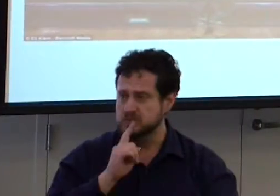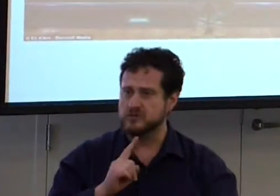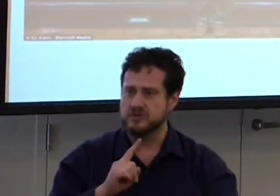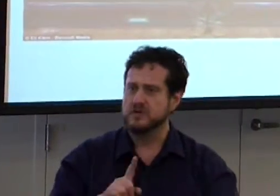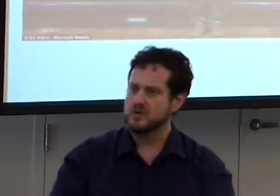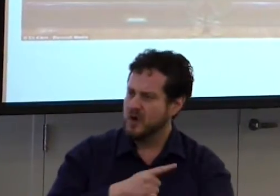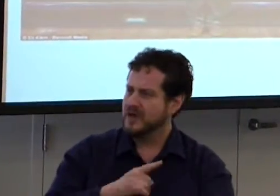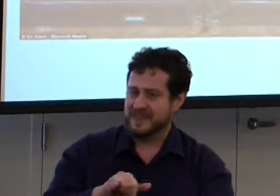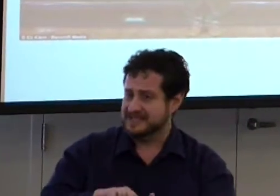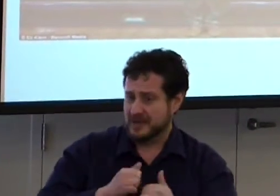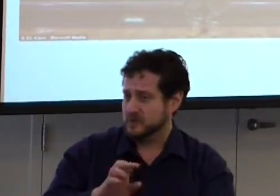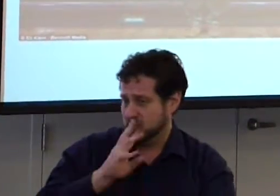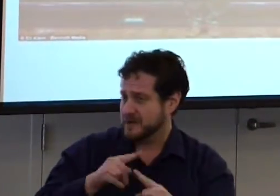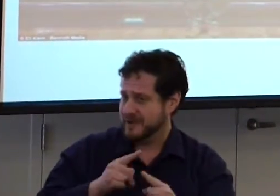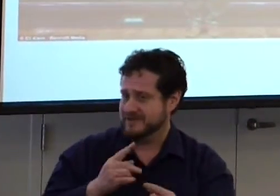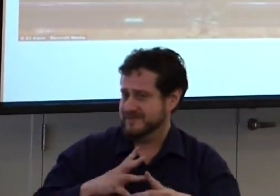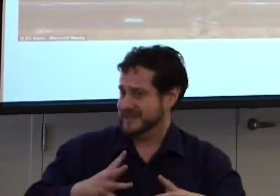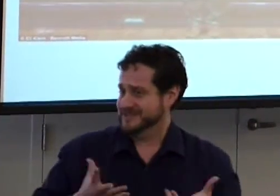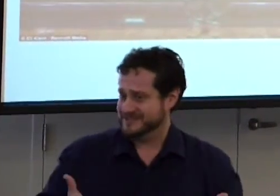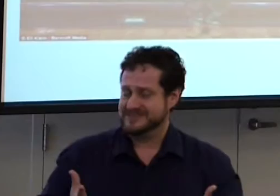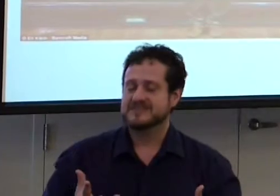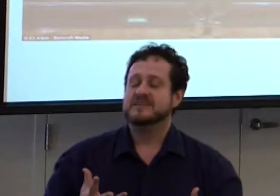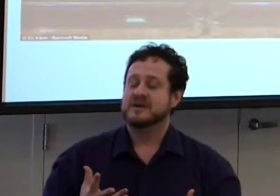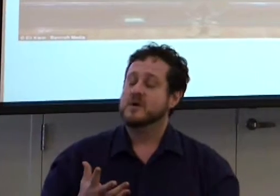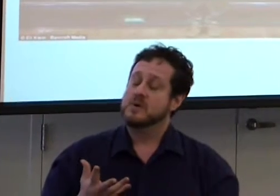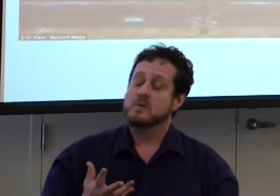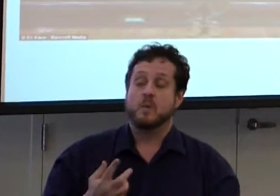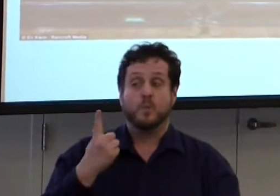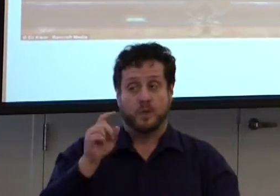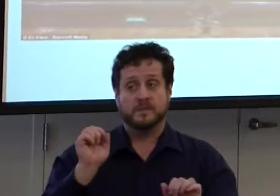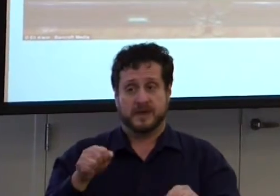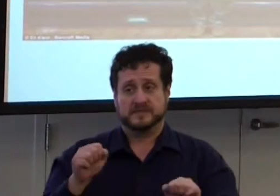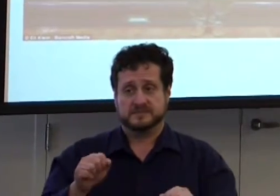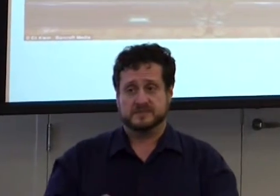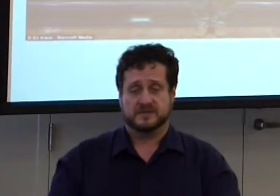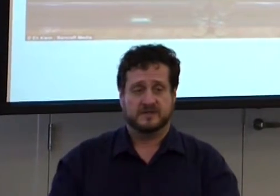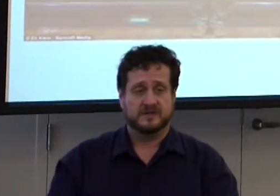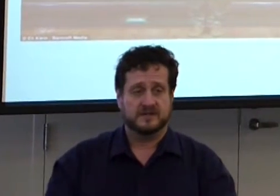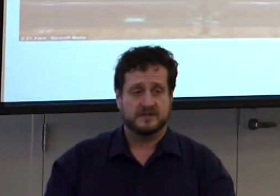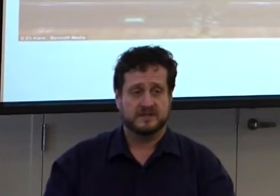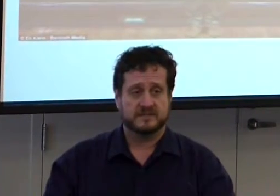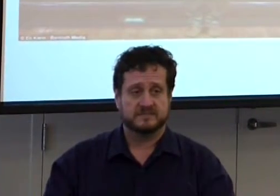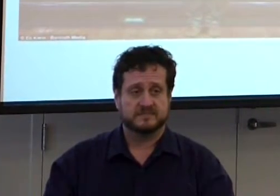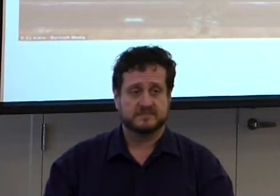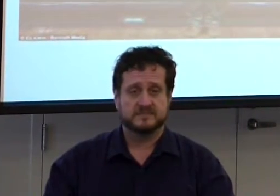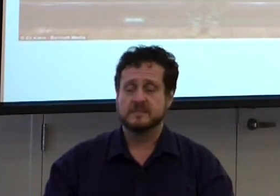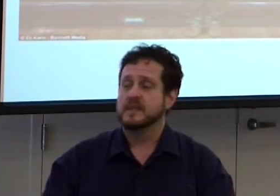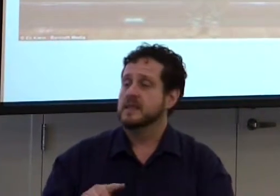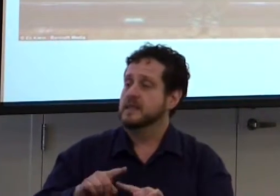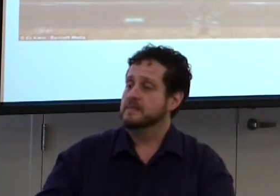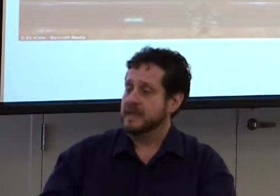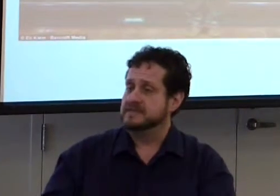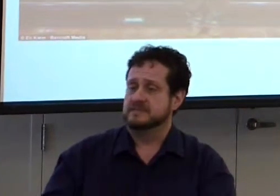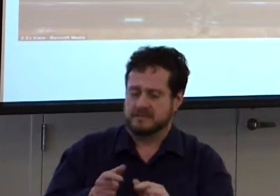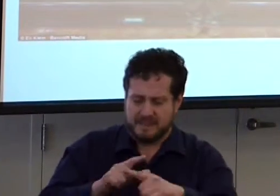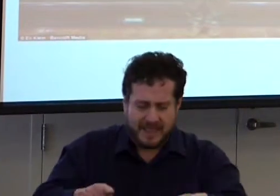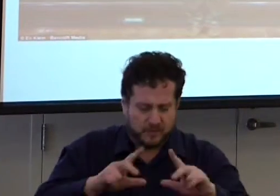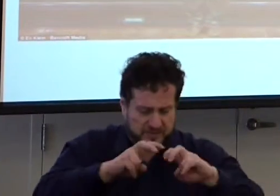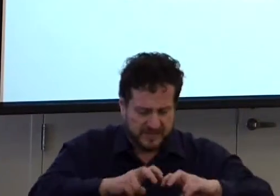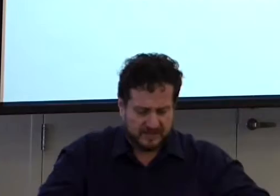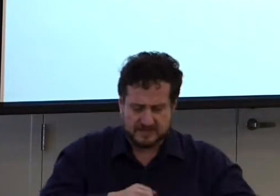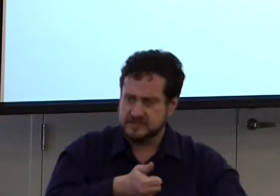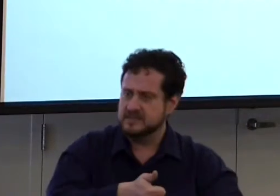right? That's how you talk about it. And a possibility here, based on analyses of language per